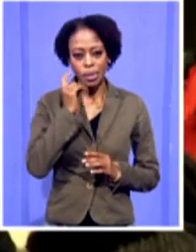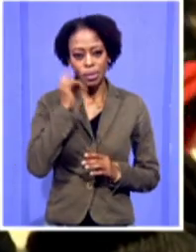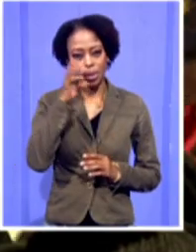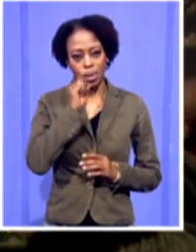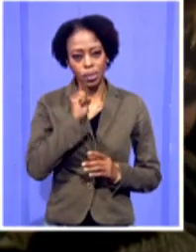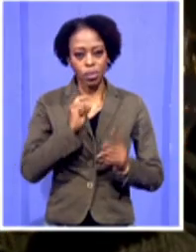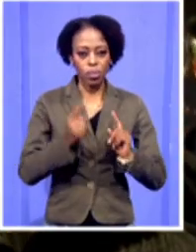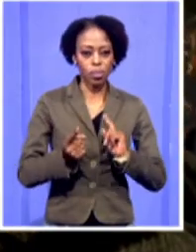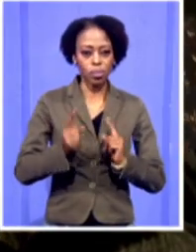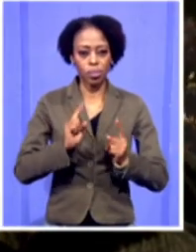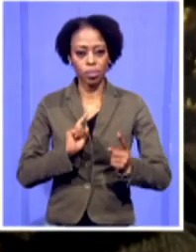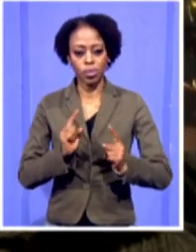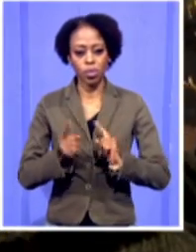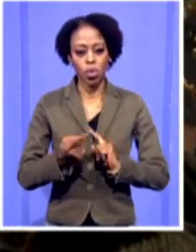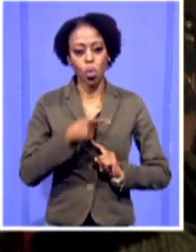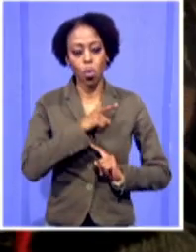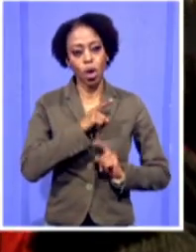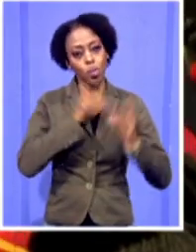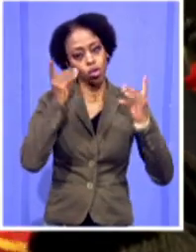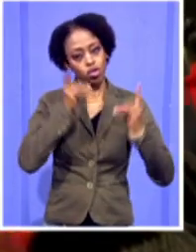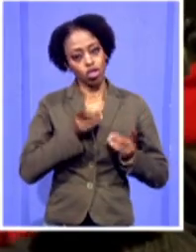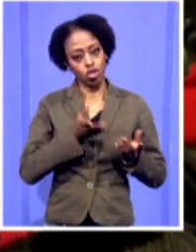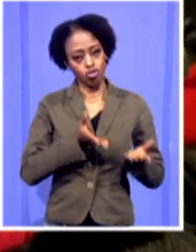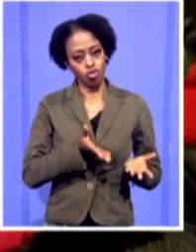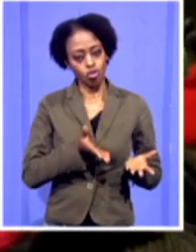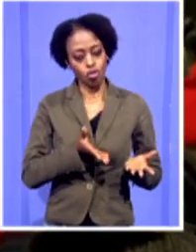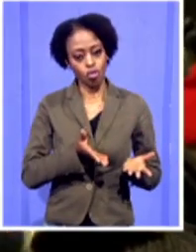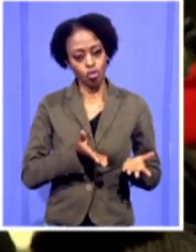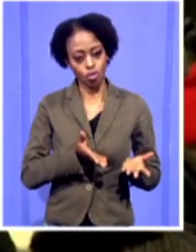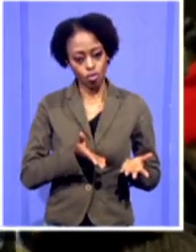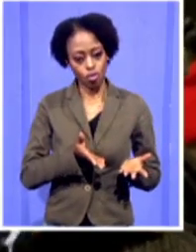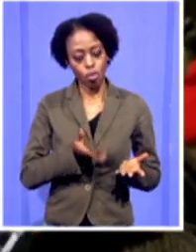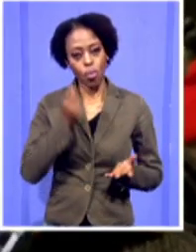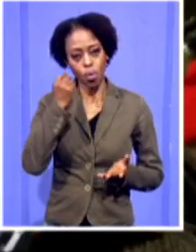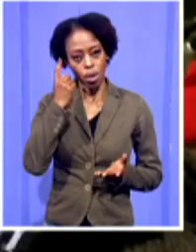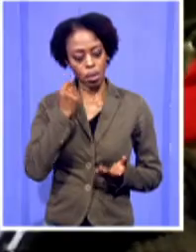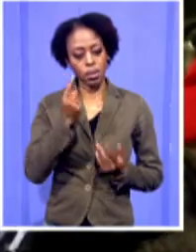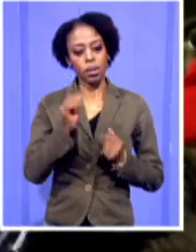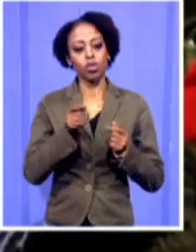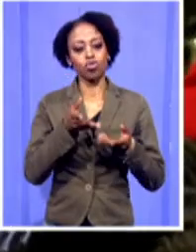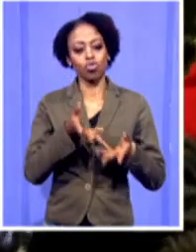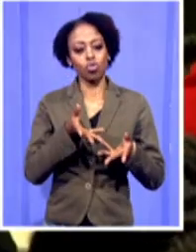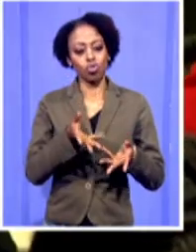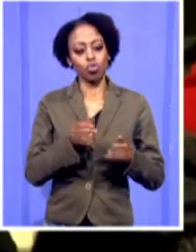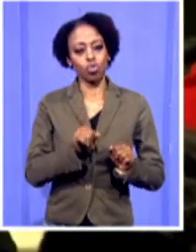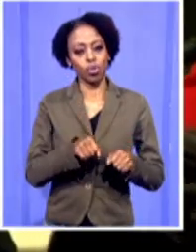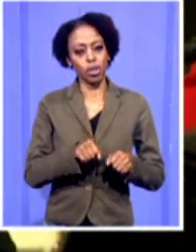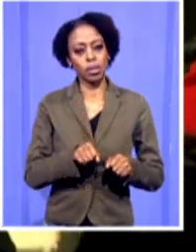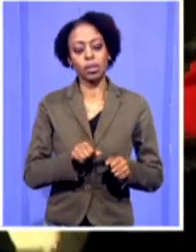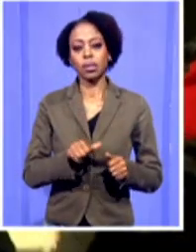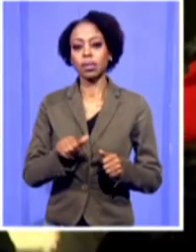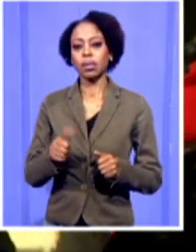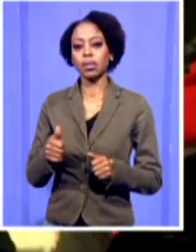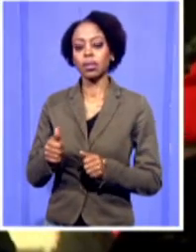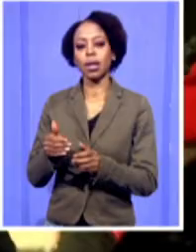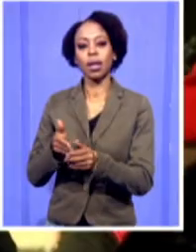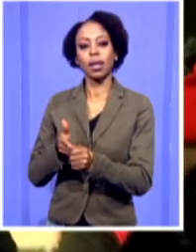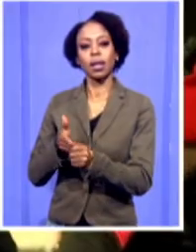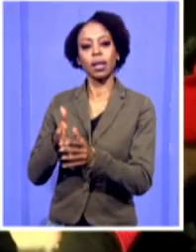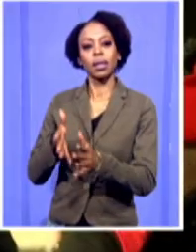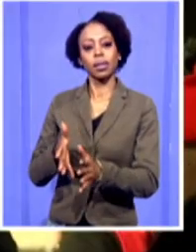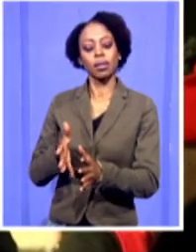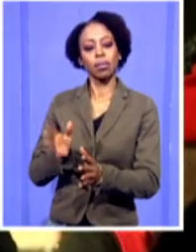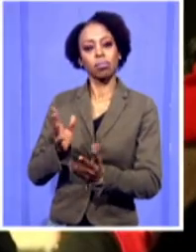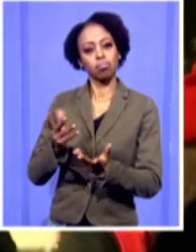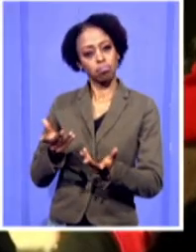Because we take one decision, we have one understanding, and the leadership correctly